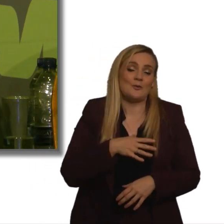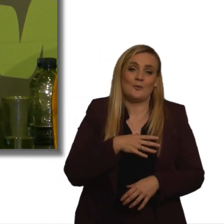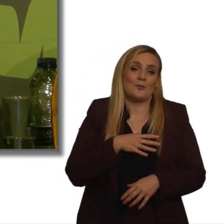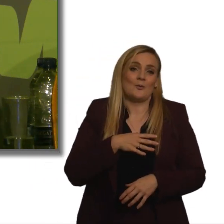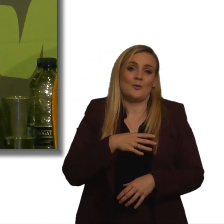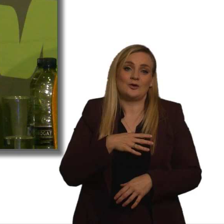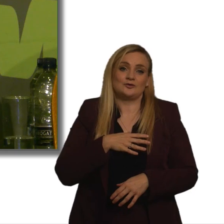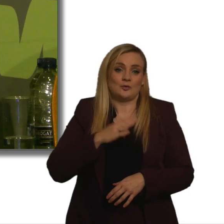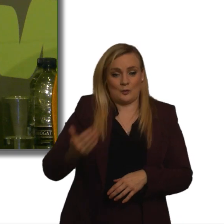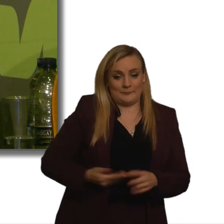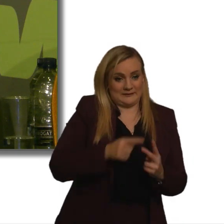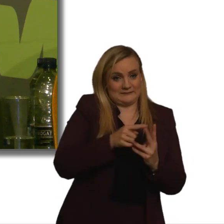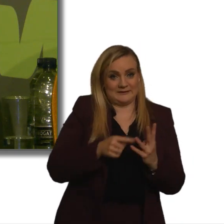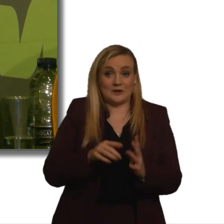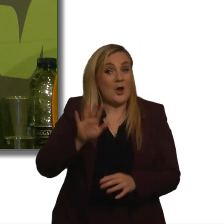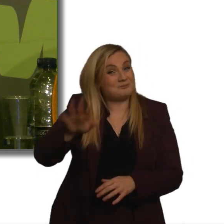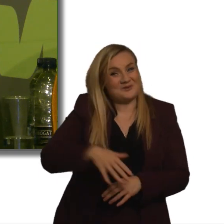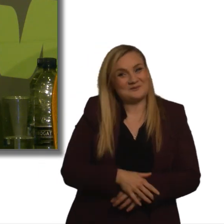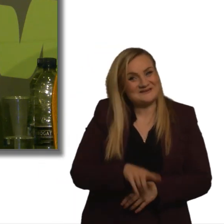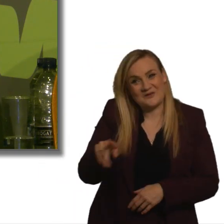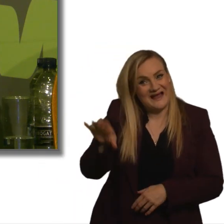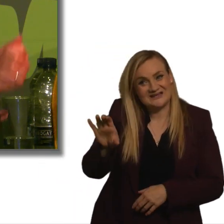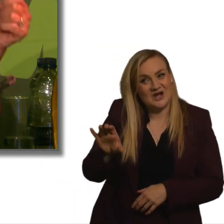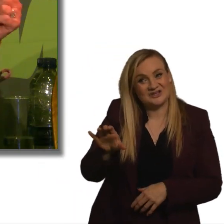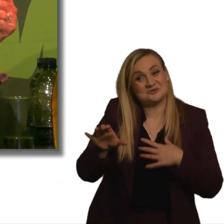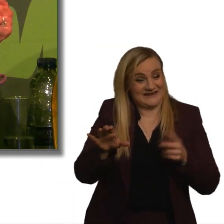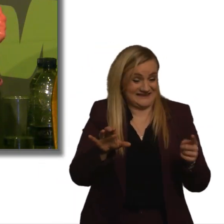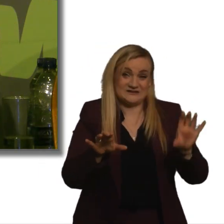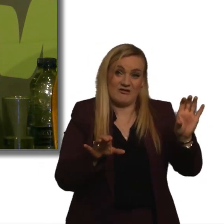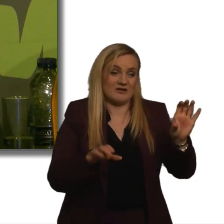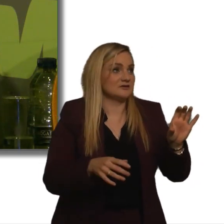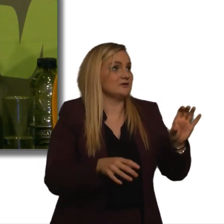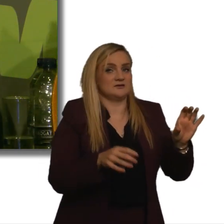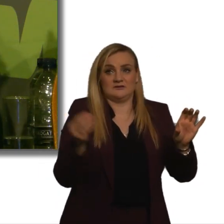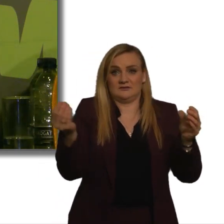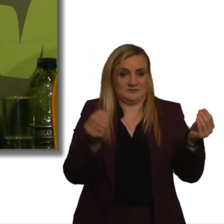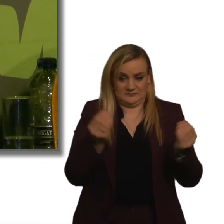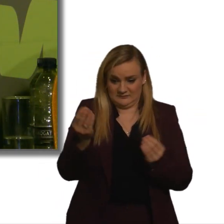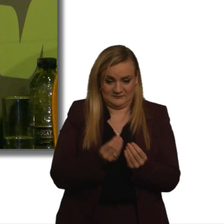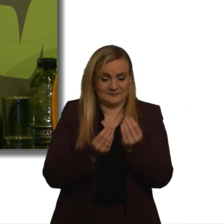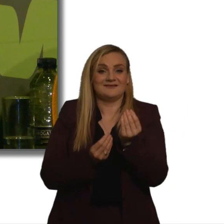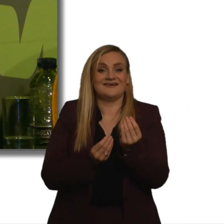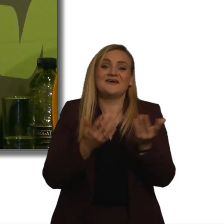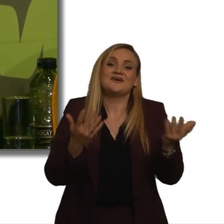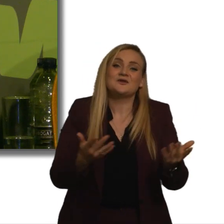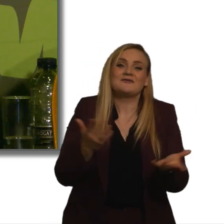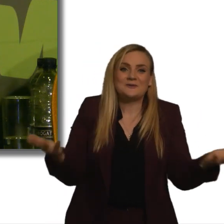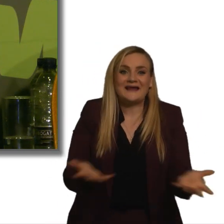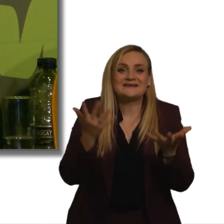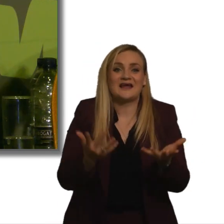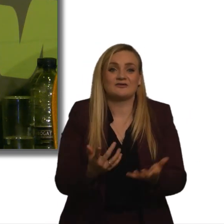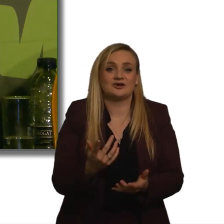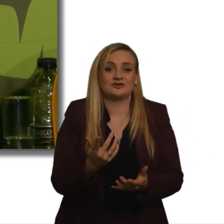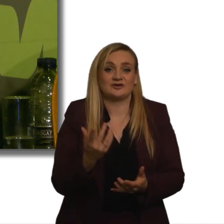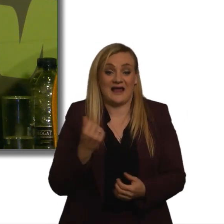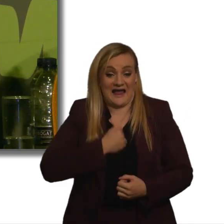our businesses is, oh, it's not that card, you need this card. We must encourage members and customers to